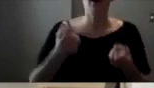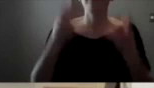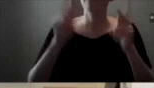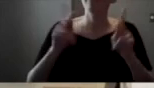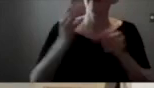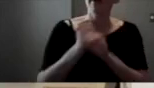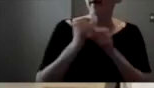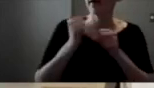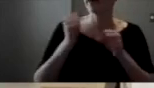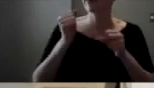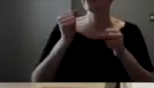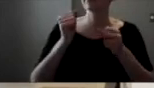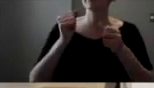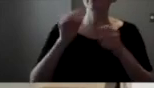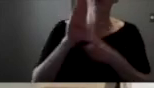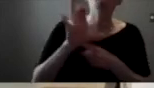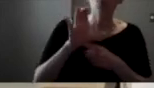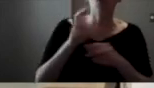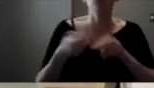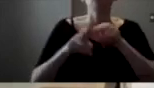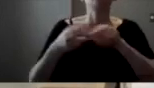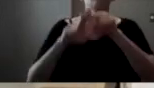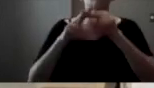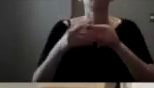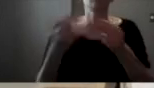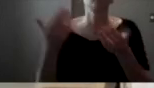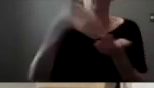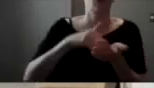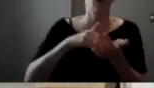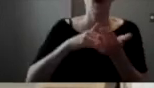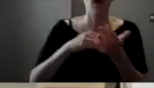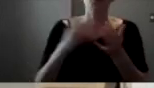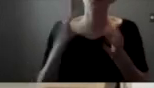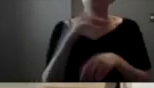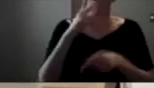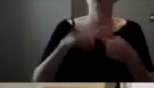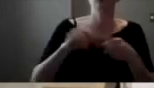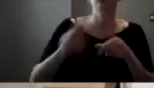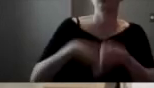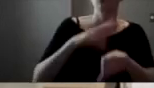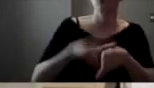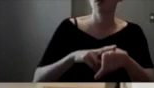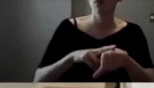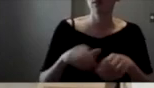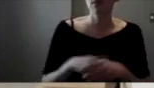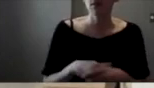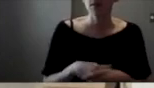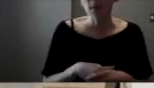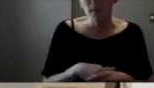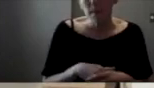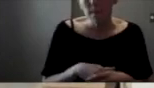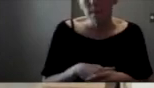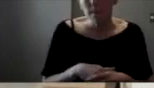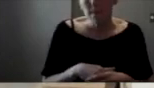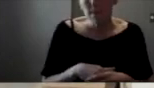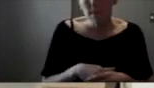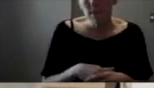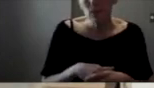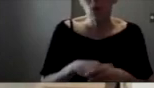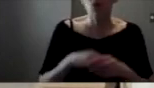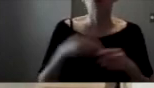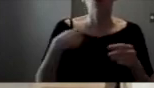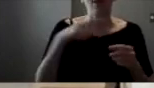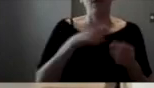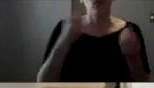gives us an opportunity then to be able to think of how to plan enough as you're going through this pandemic, and thinking how do we